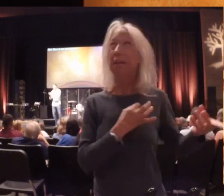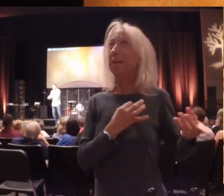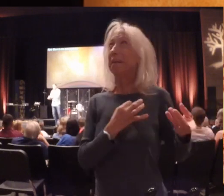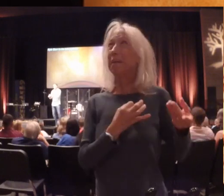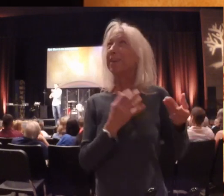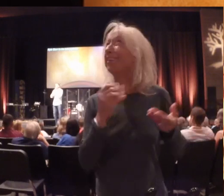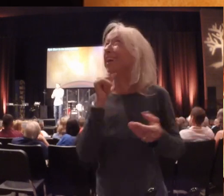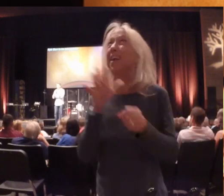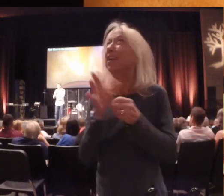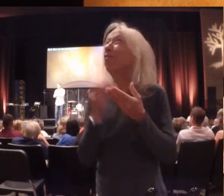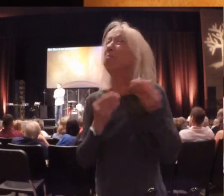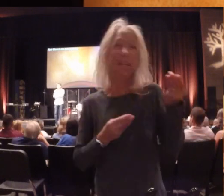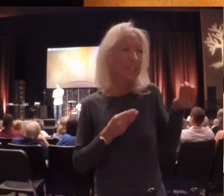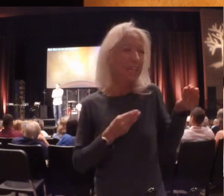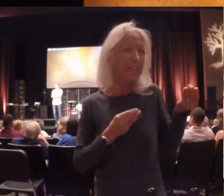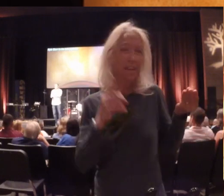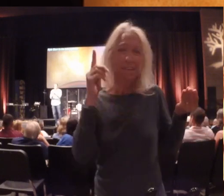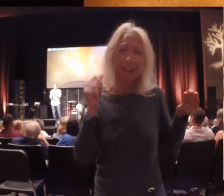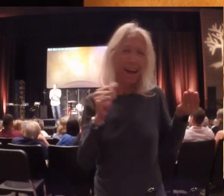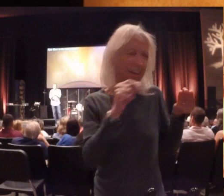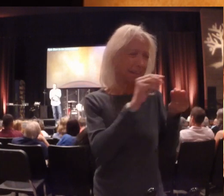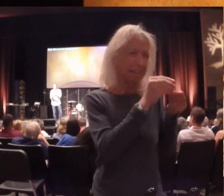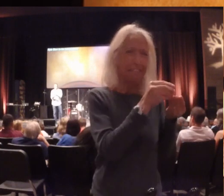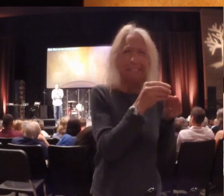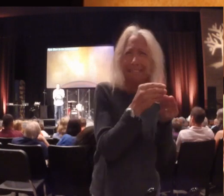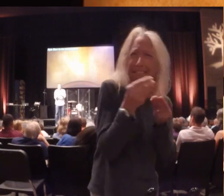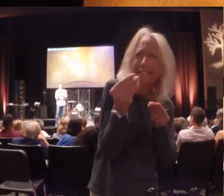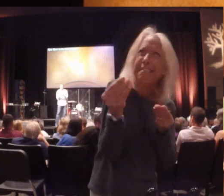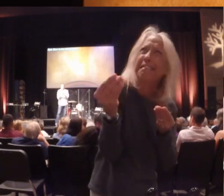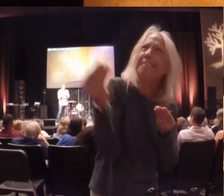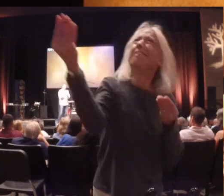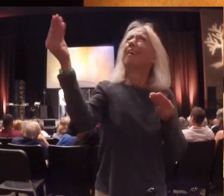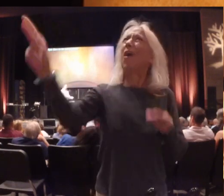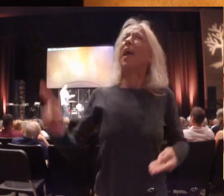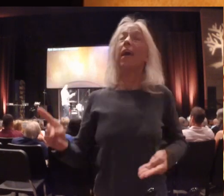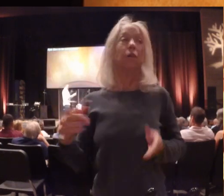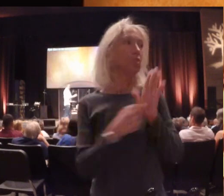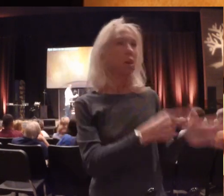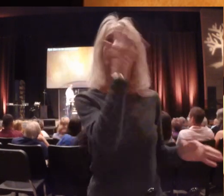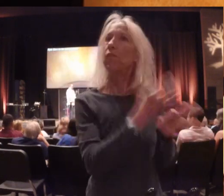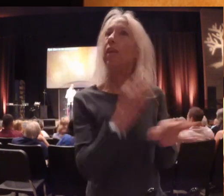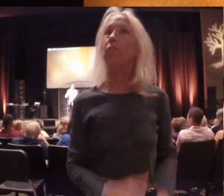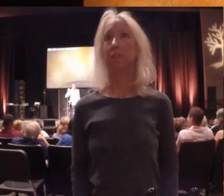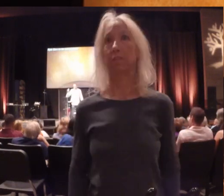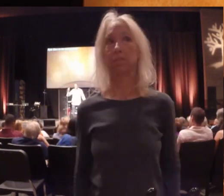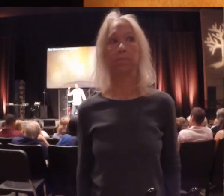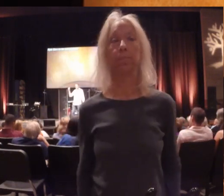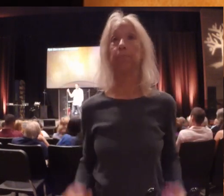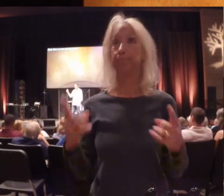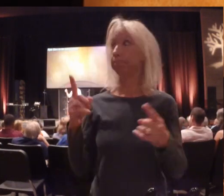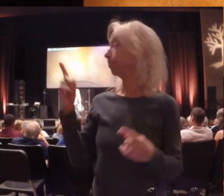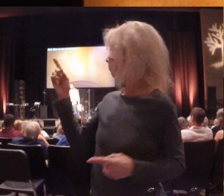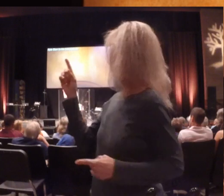faith, and I will show you my faithfulness. Show me your faith, and I'll show you my faithfulness. We have a piece